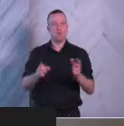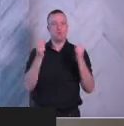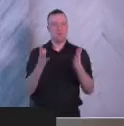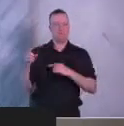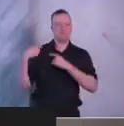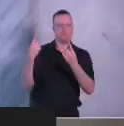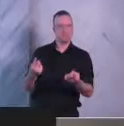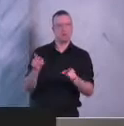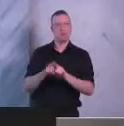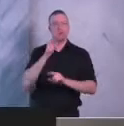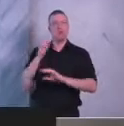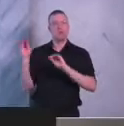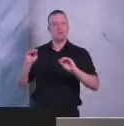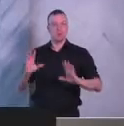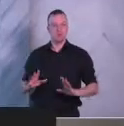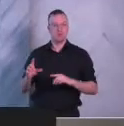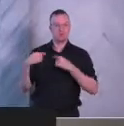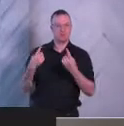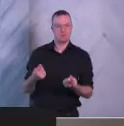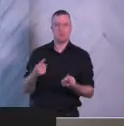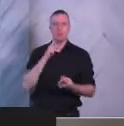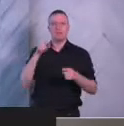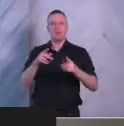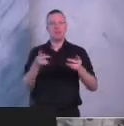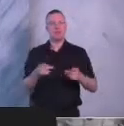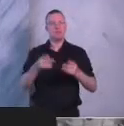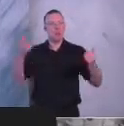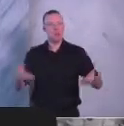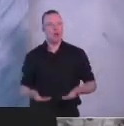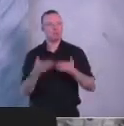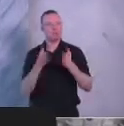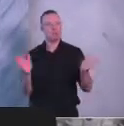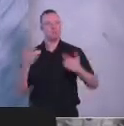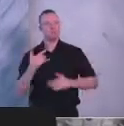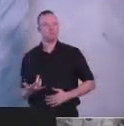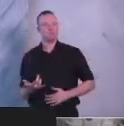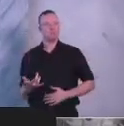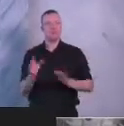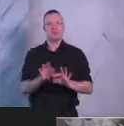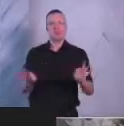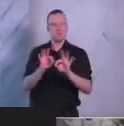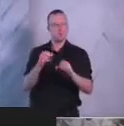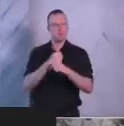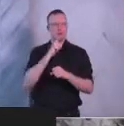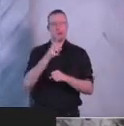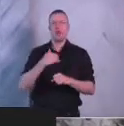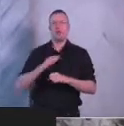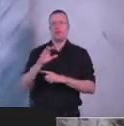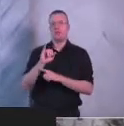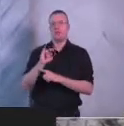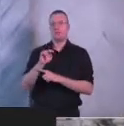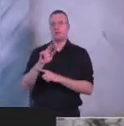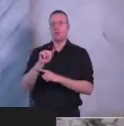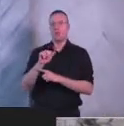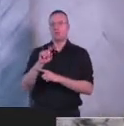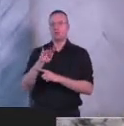well. And it is a very welcoming place. But we have to ensure that there is infrastructure to